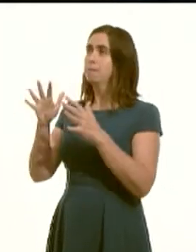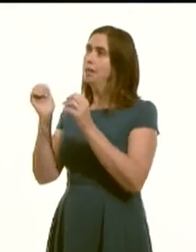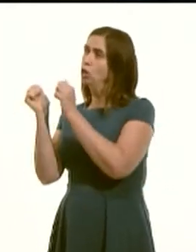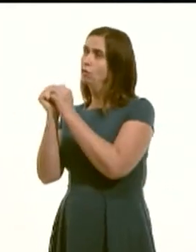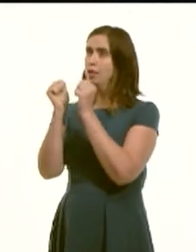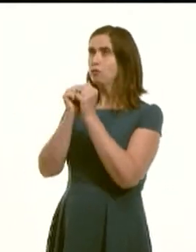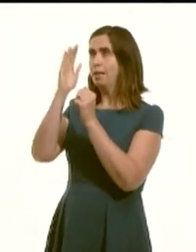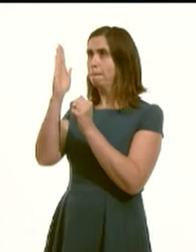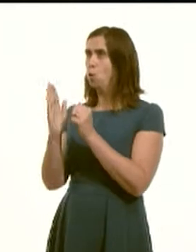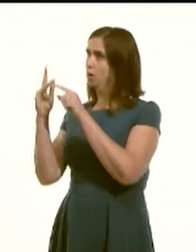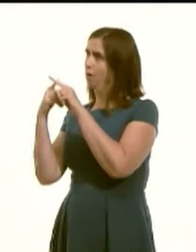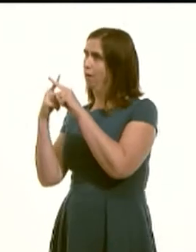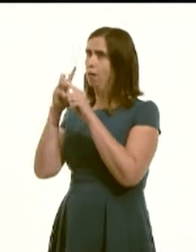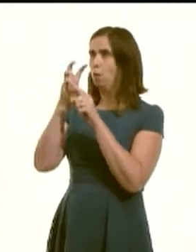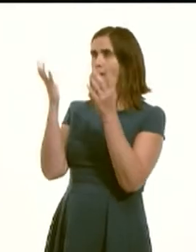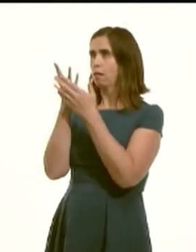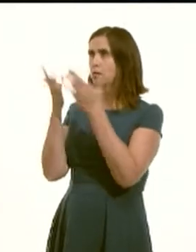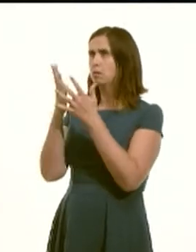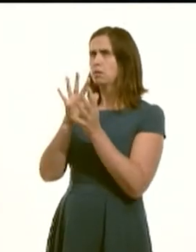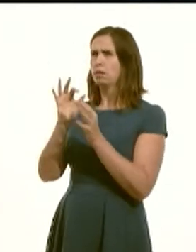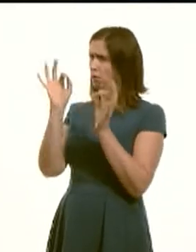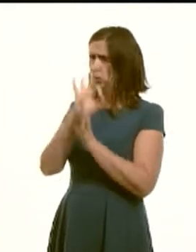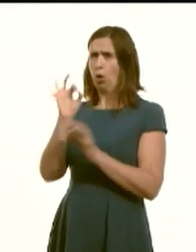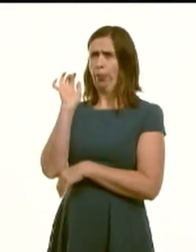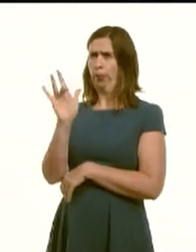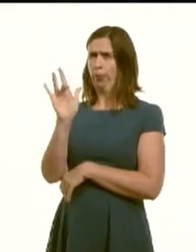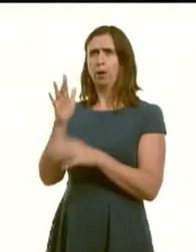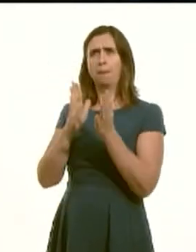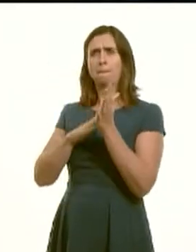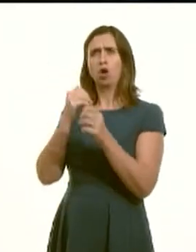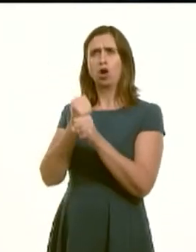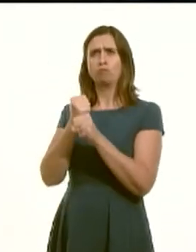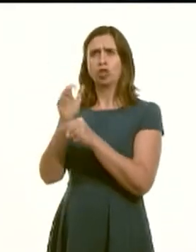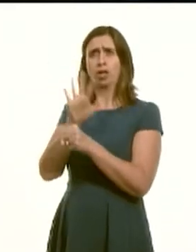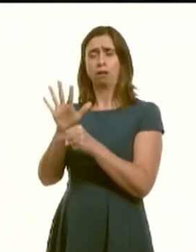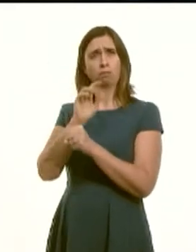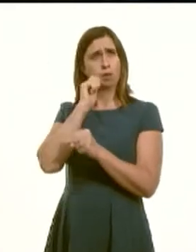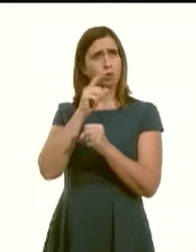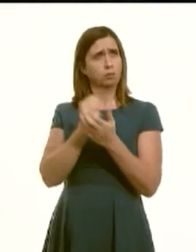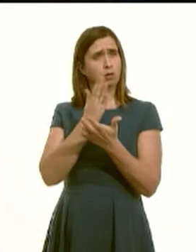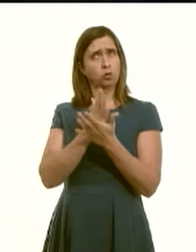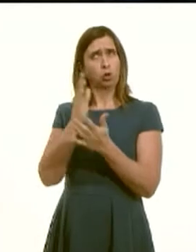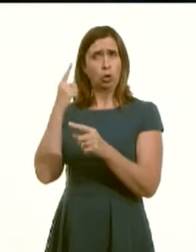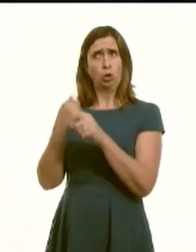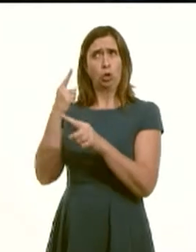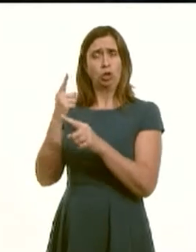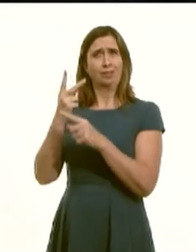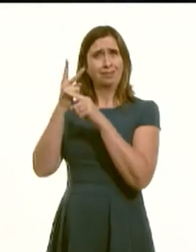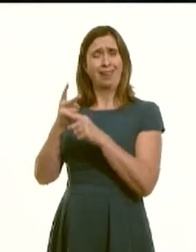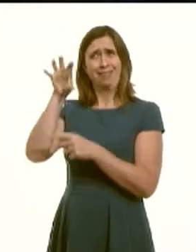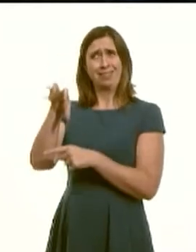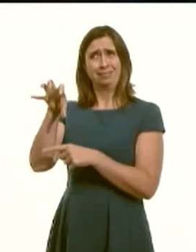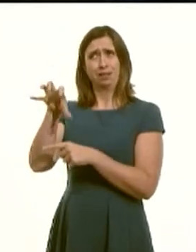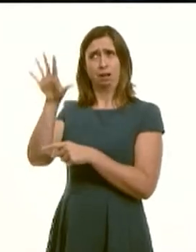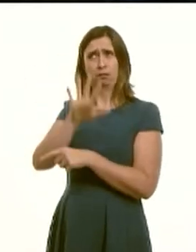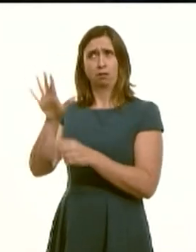agreements, none of these are in Montgomeryshire. Will you commit to exploring the feasibility of an urgent care centre to serve the